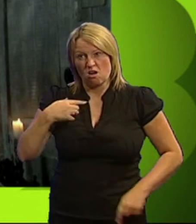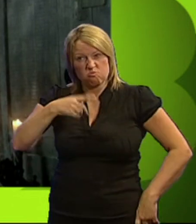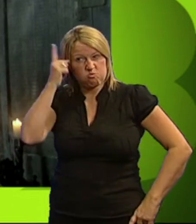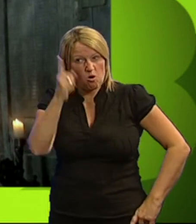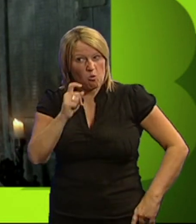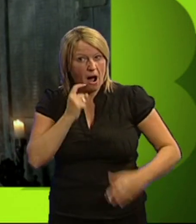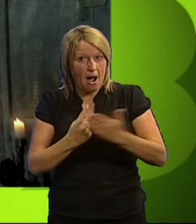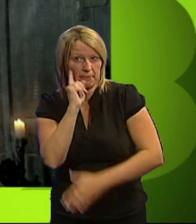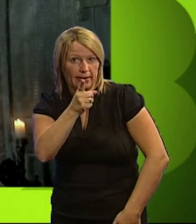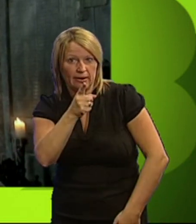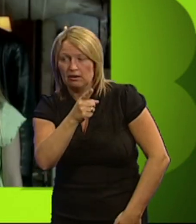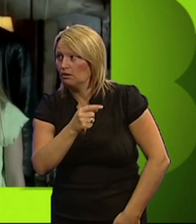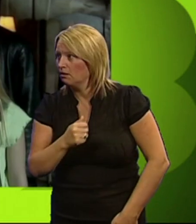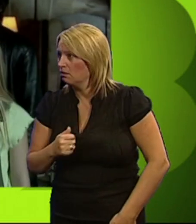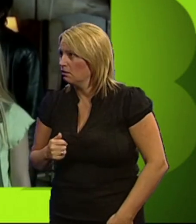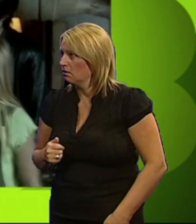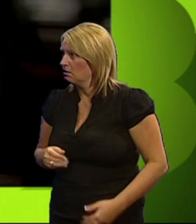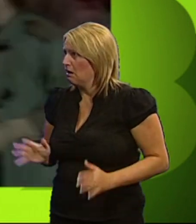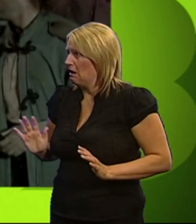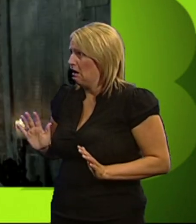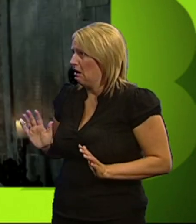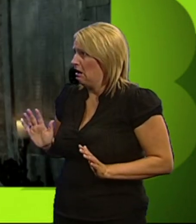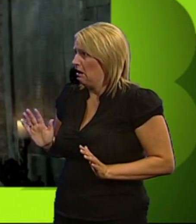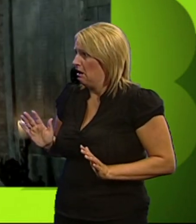I did try and warn you this might happen, Ingrid. Ah!